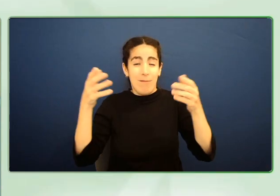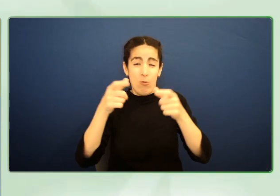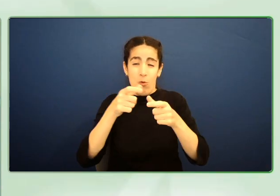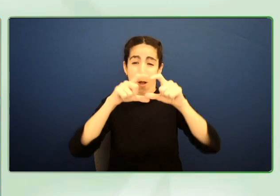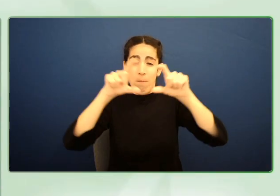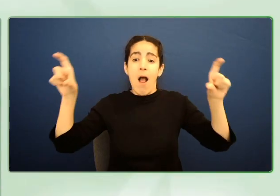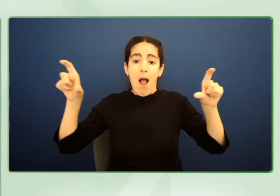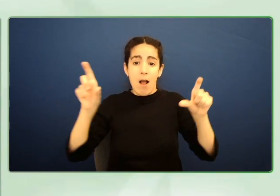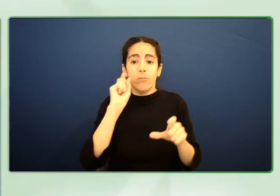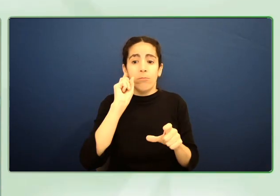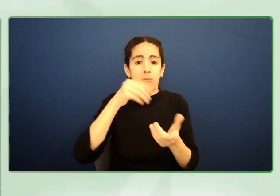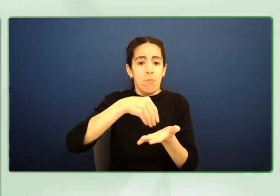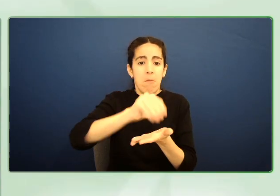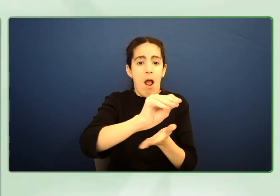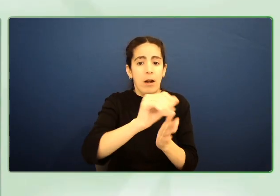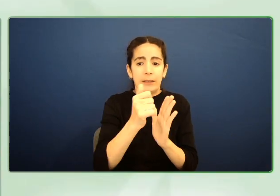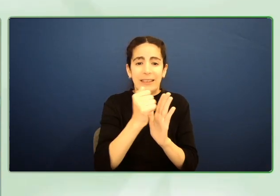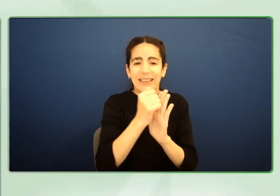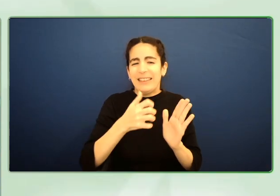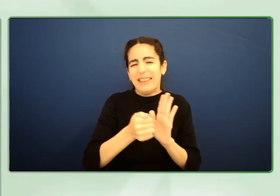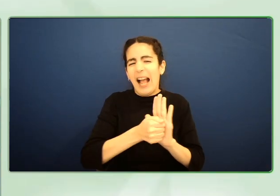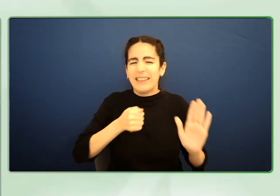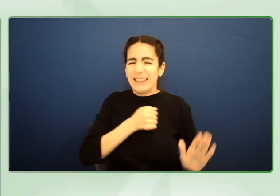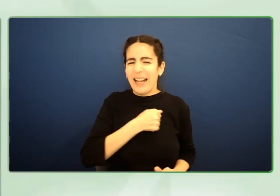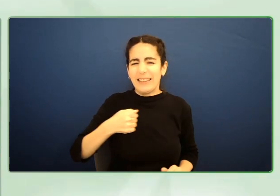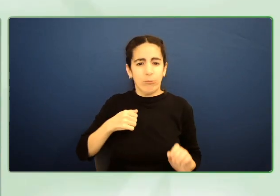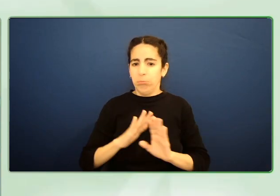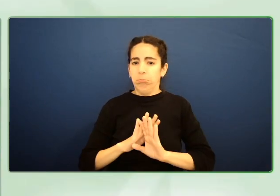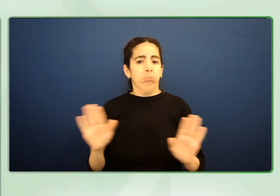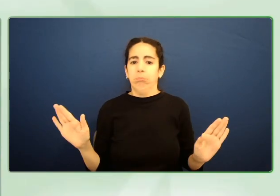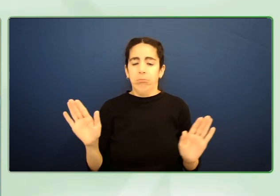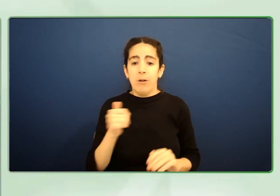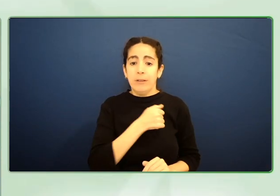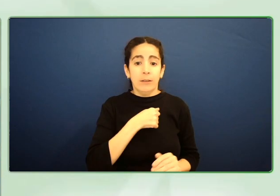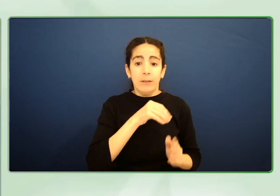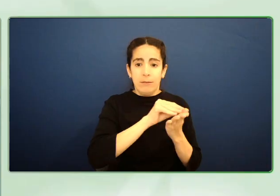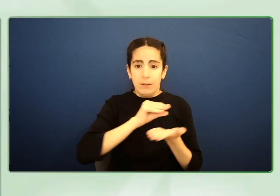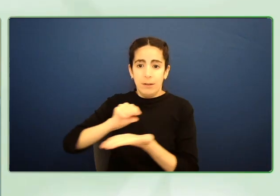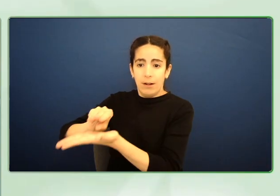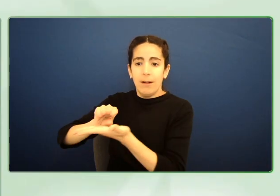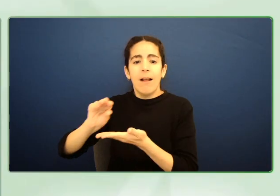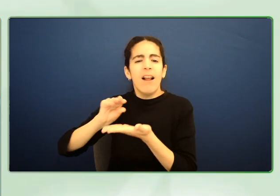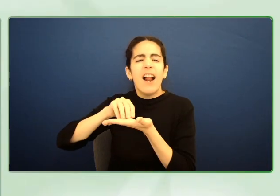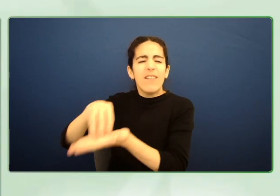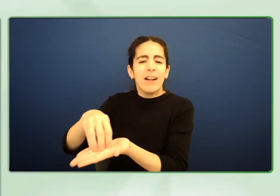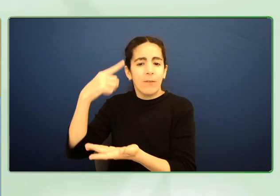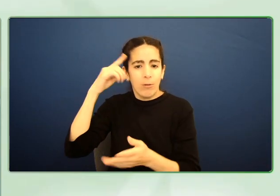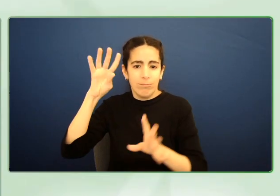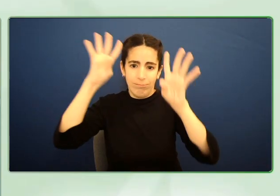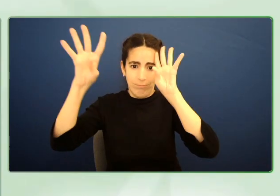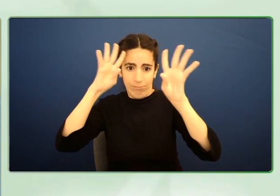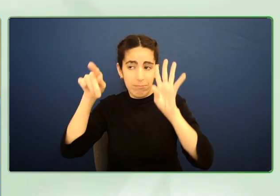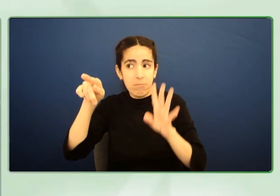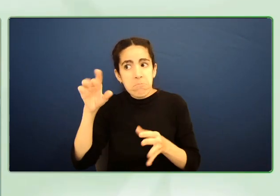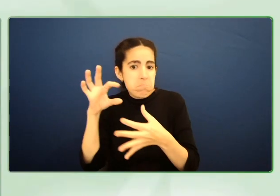that money in something innovative. You know, if you have innovative project, you can, if you